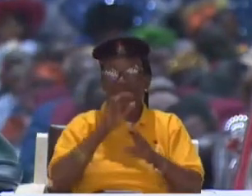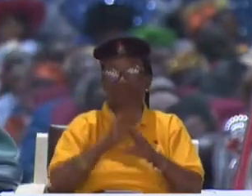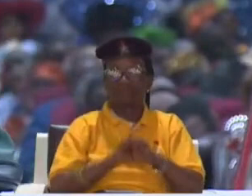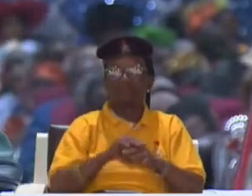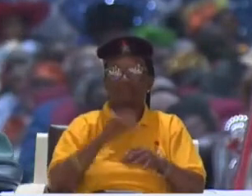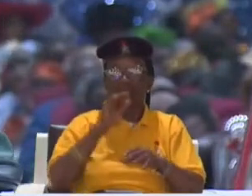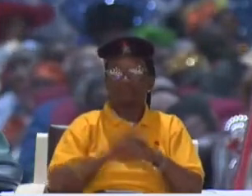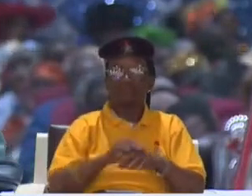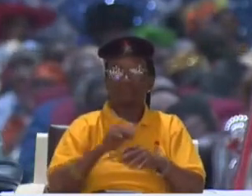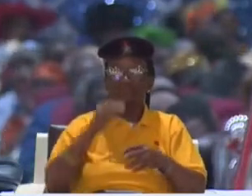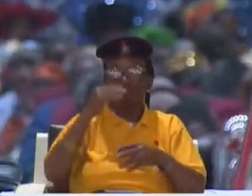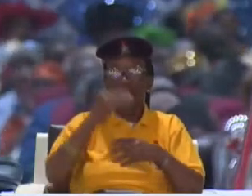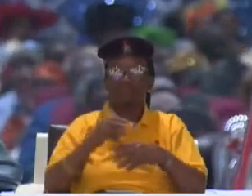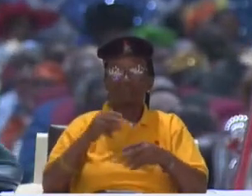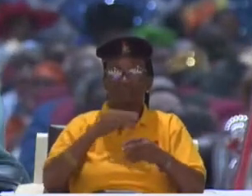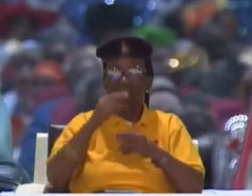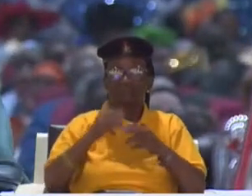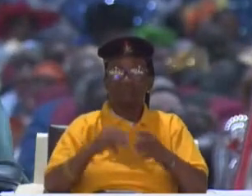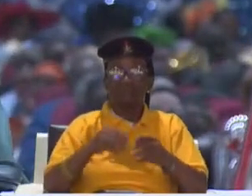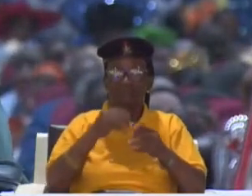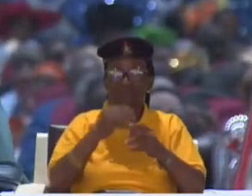death ended in that town.